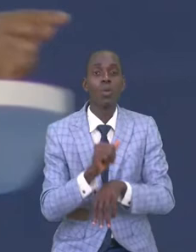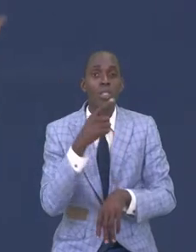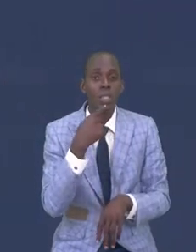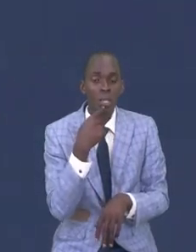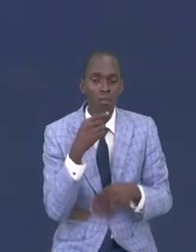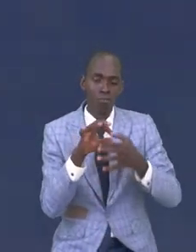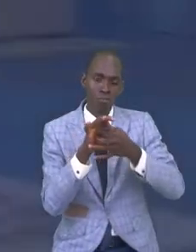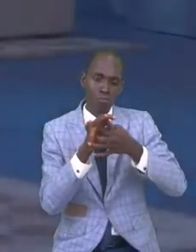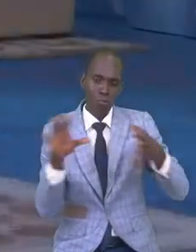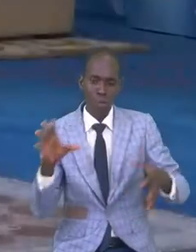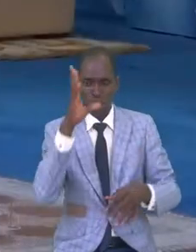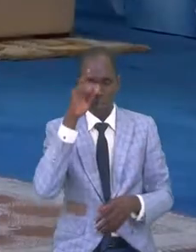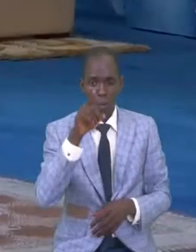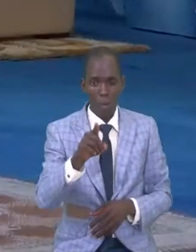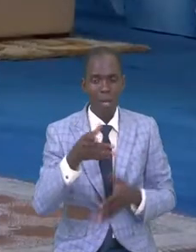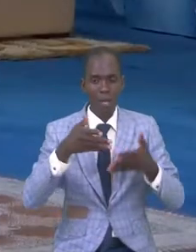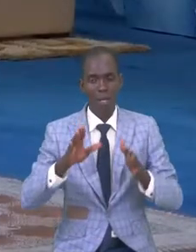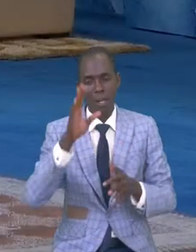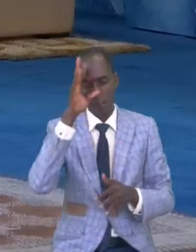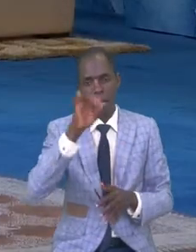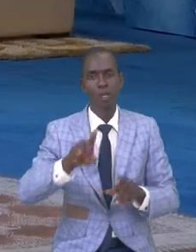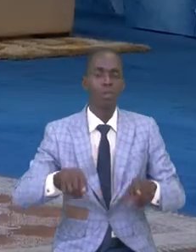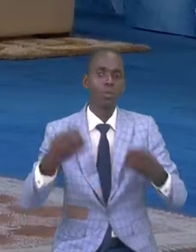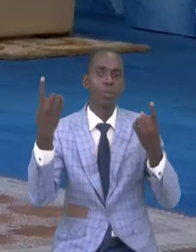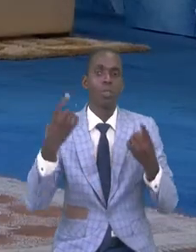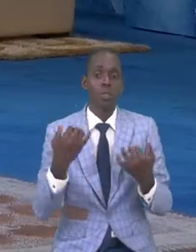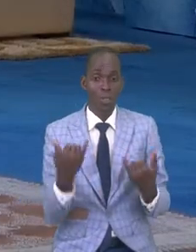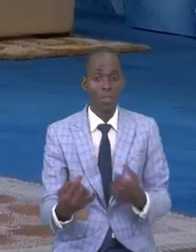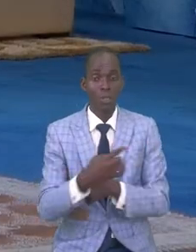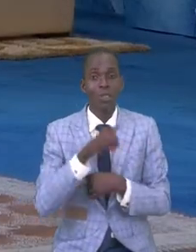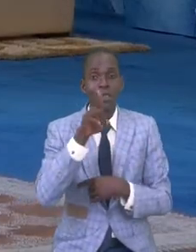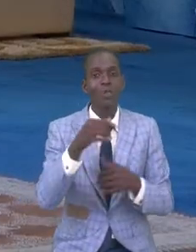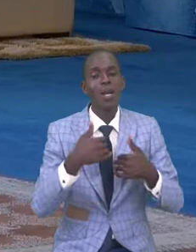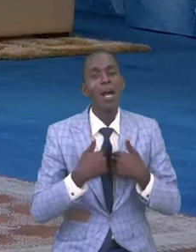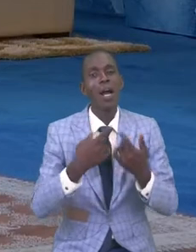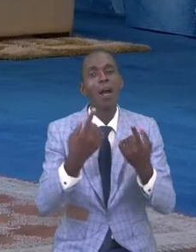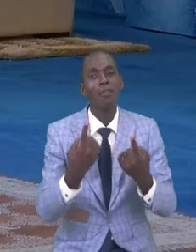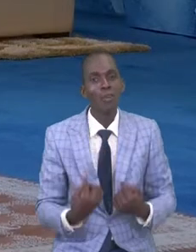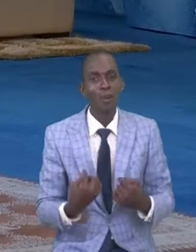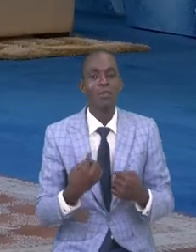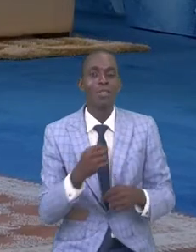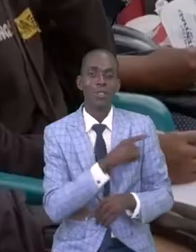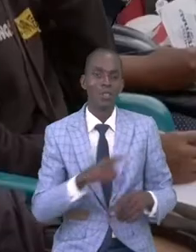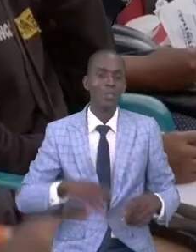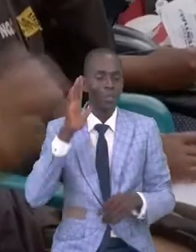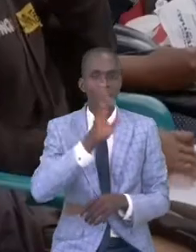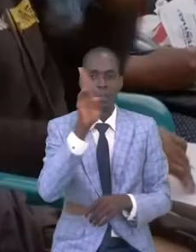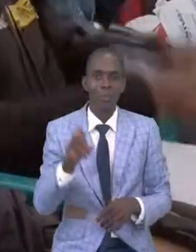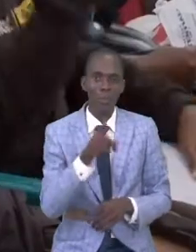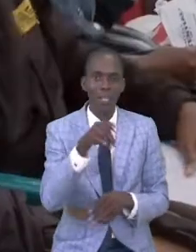loose him and let him go. Today, you have come, the Lord will loose you.